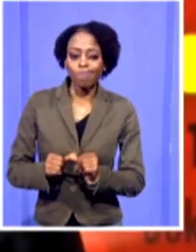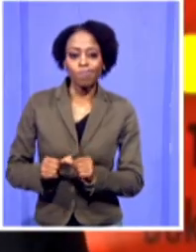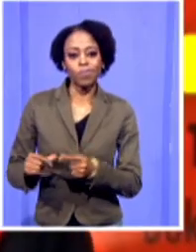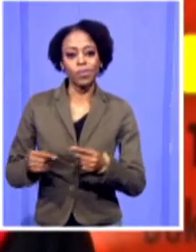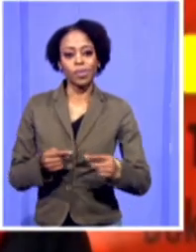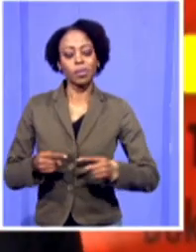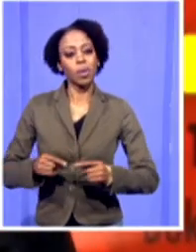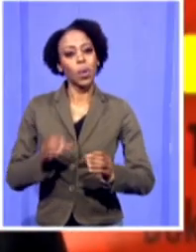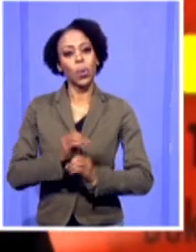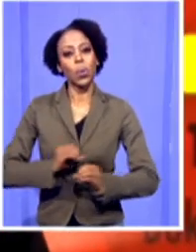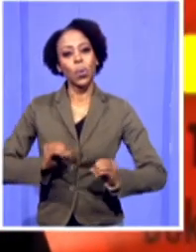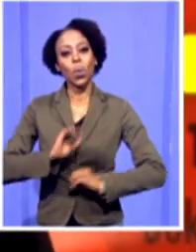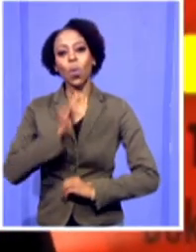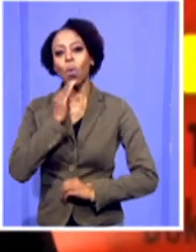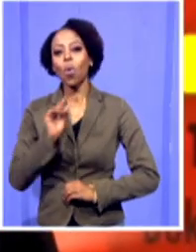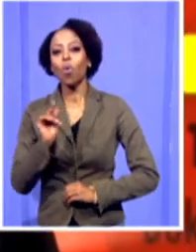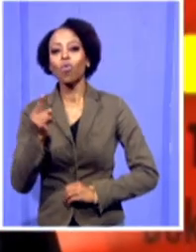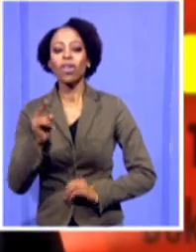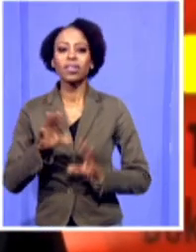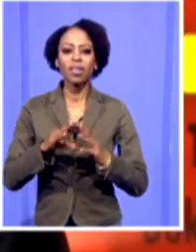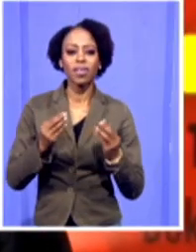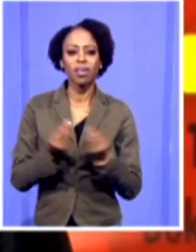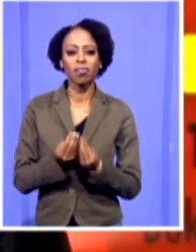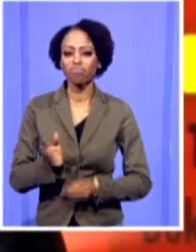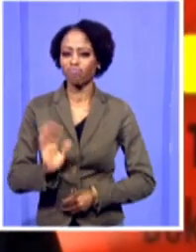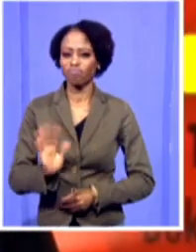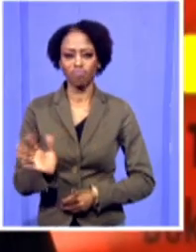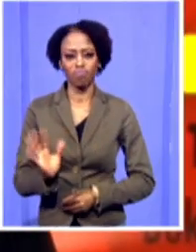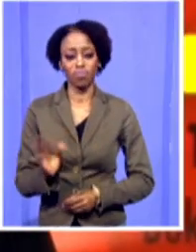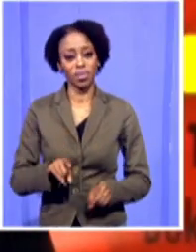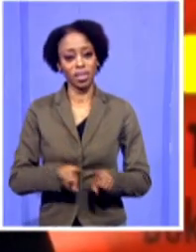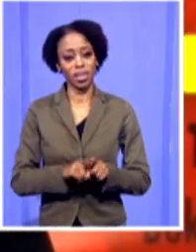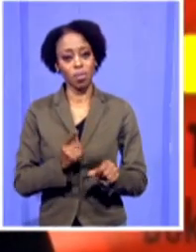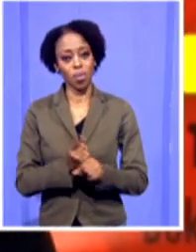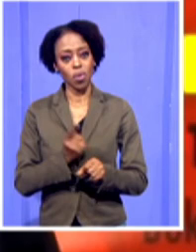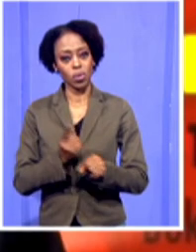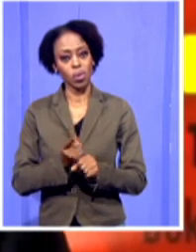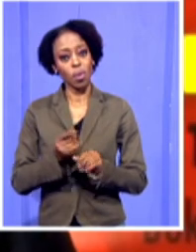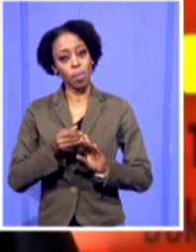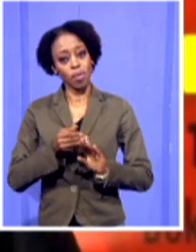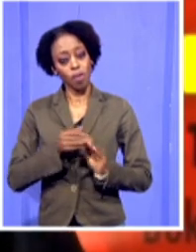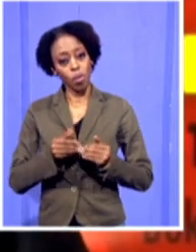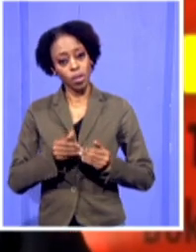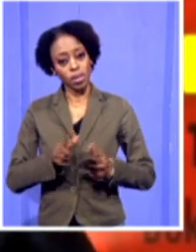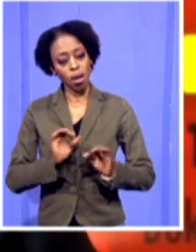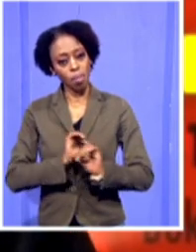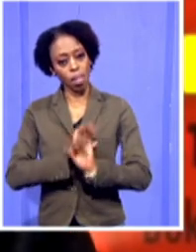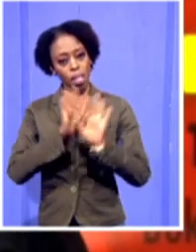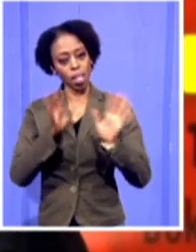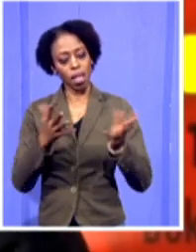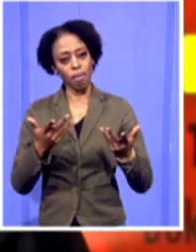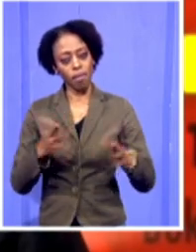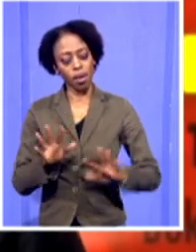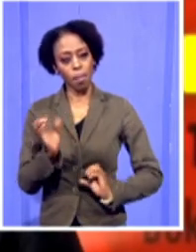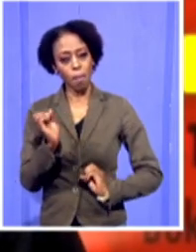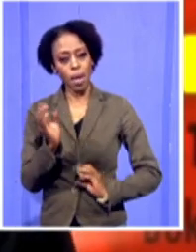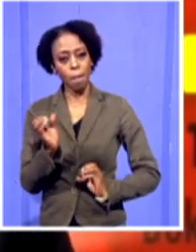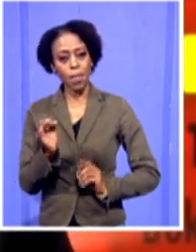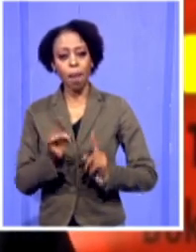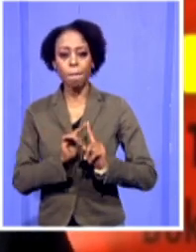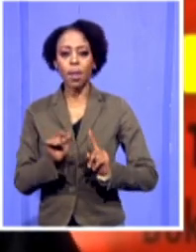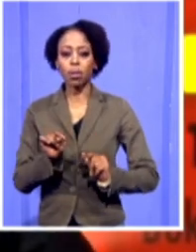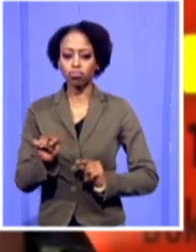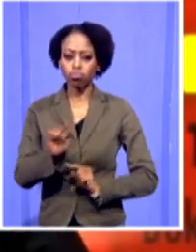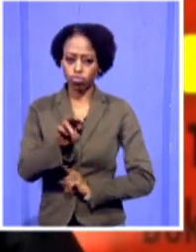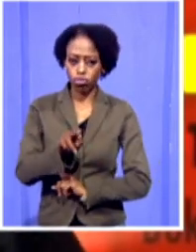debating who comes first and so on. And we're very clear at the beginning. But I think you are correct by